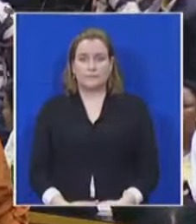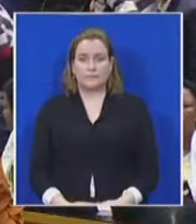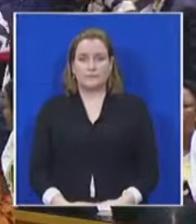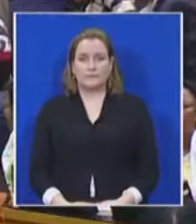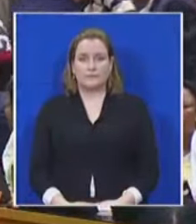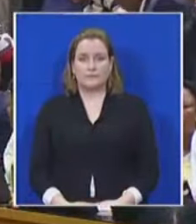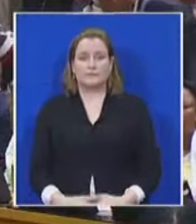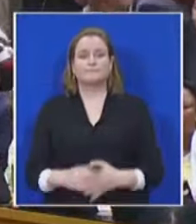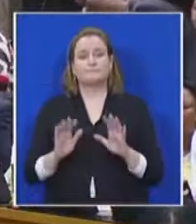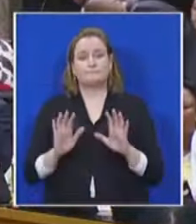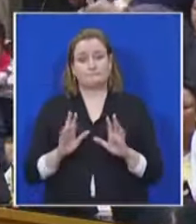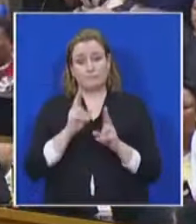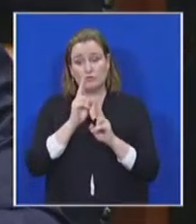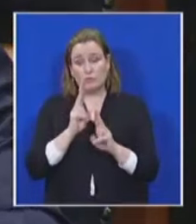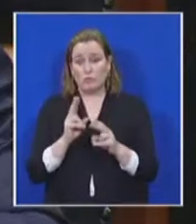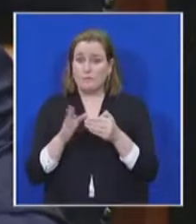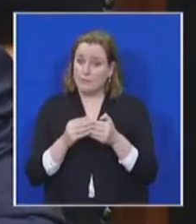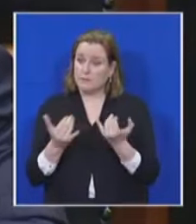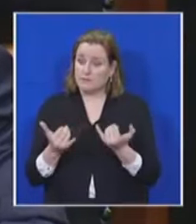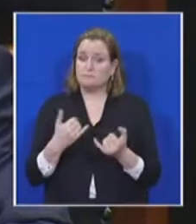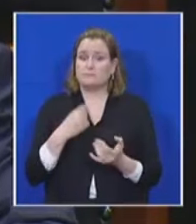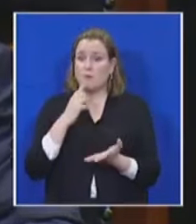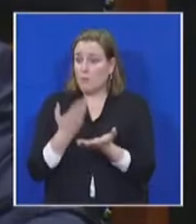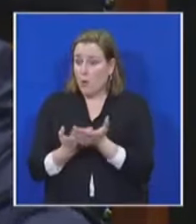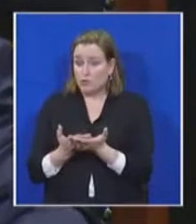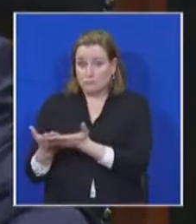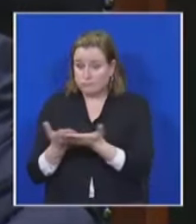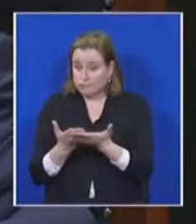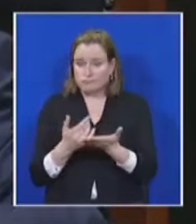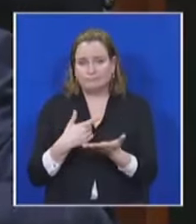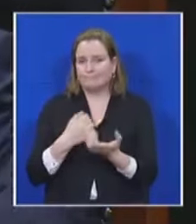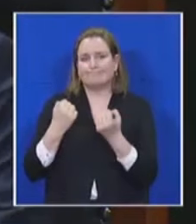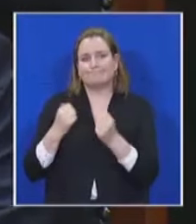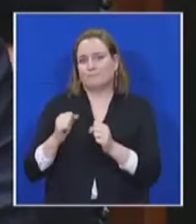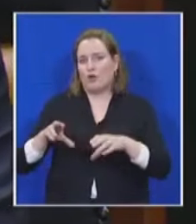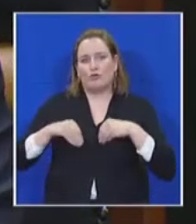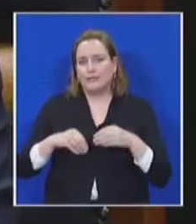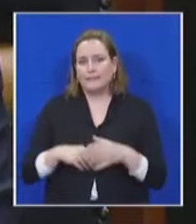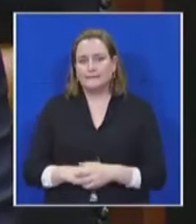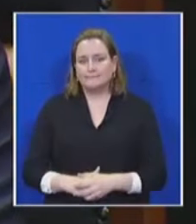Honorable members, the motion is therefore not agreed to.